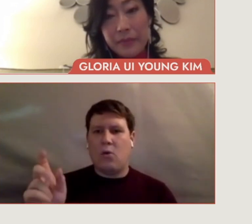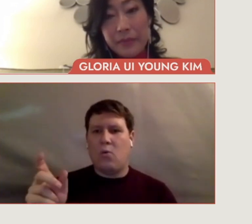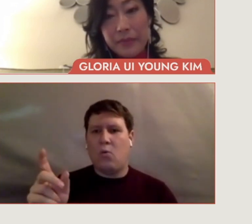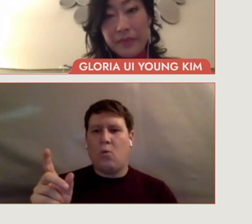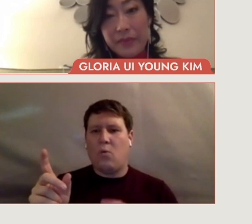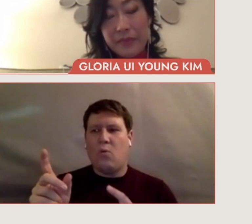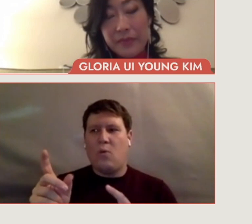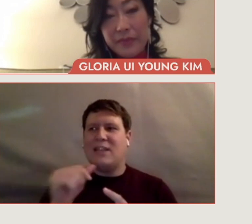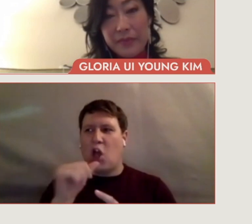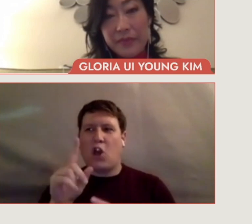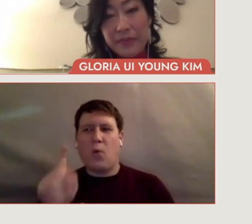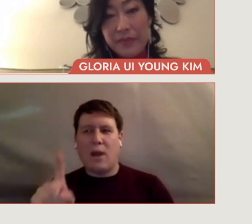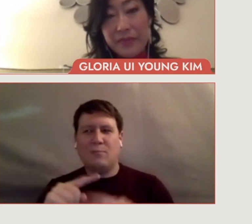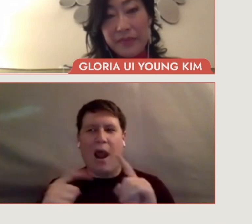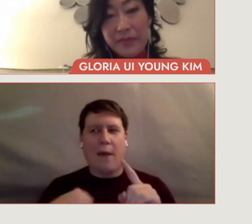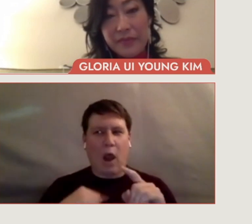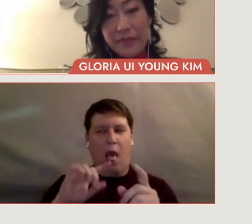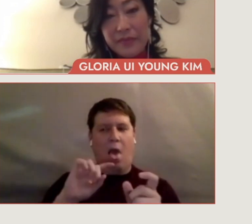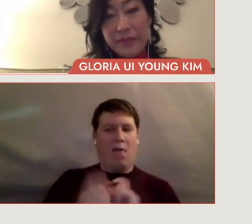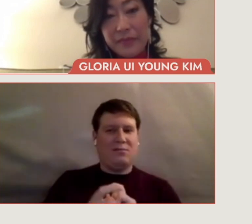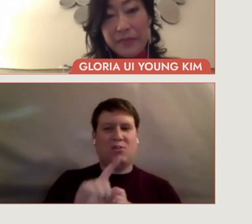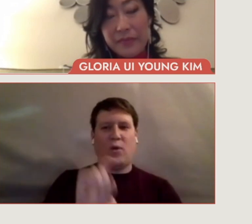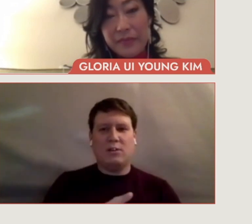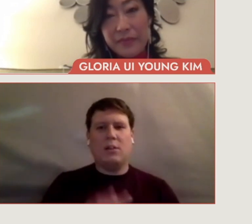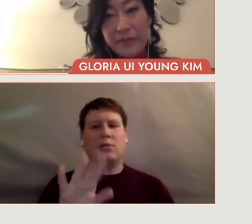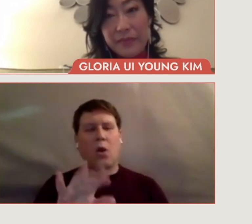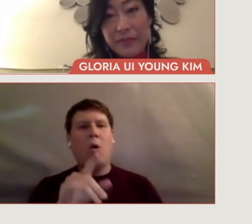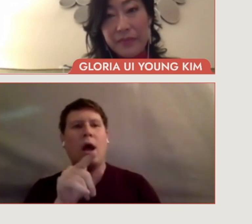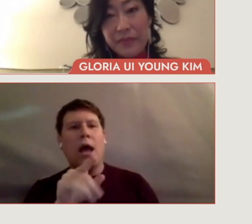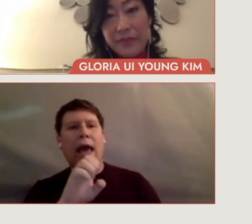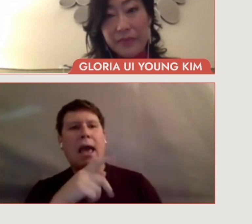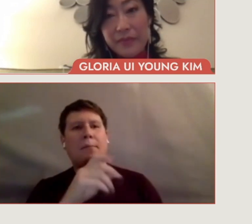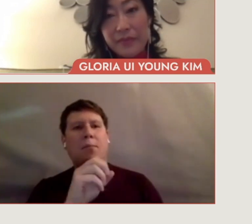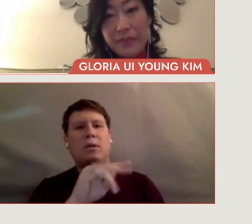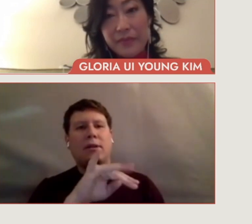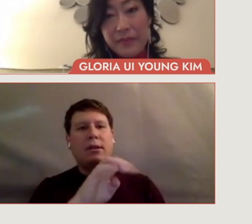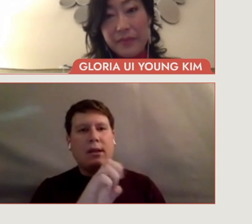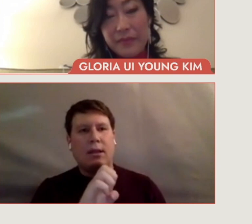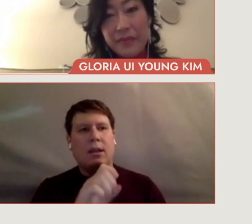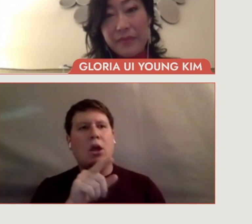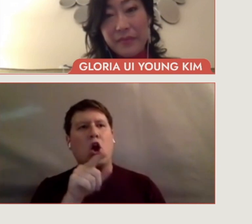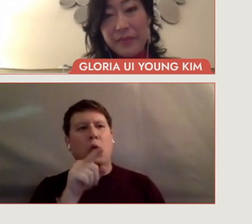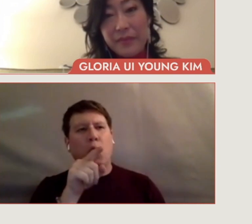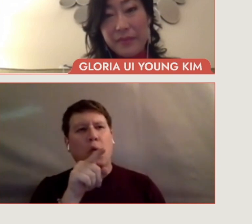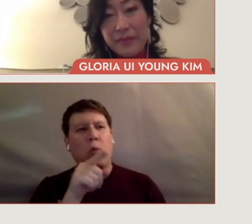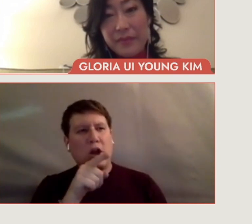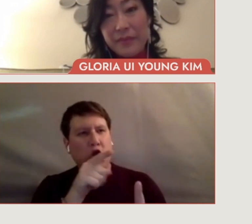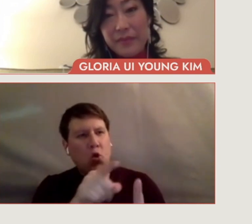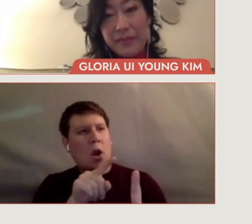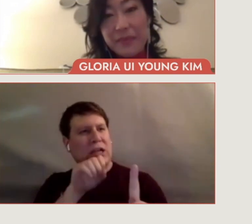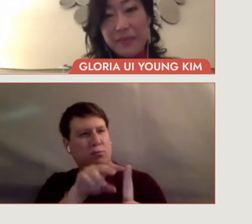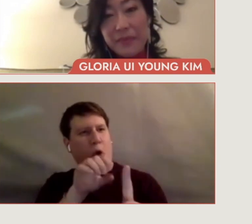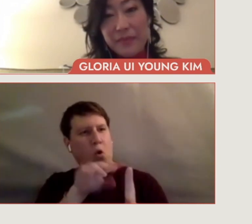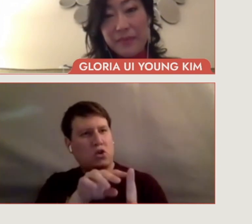question, but it's about Eponine being exposed to the parents fighting. I guess, and